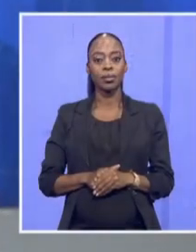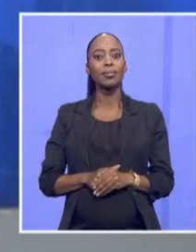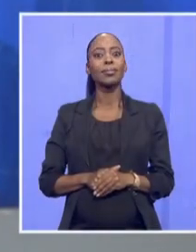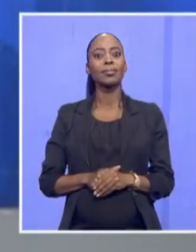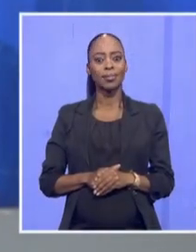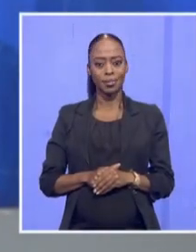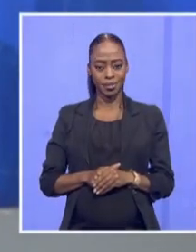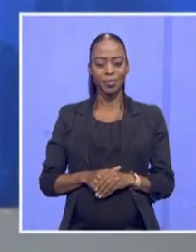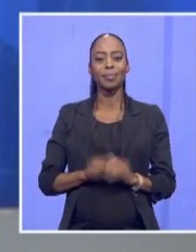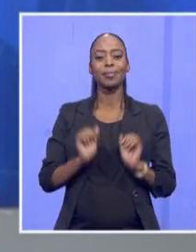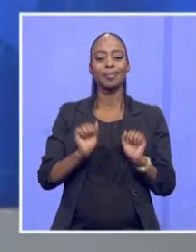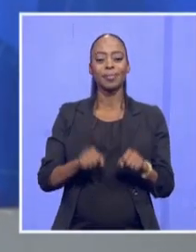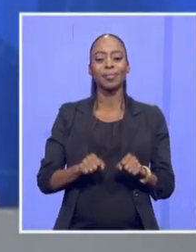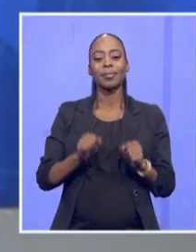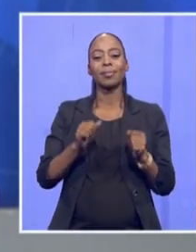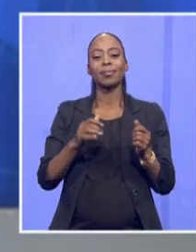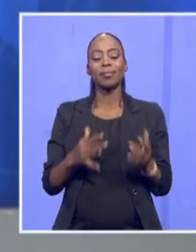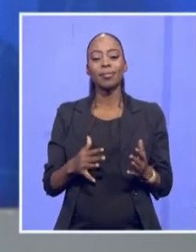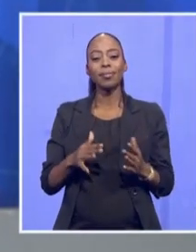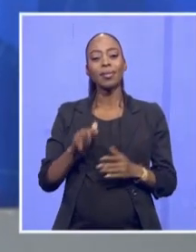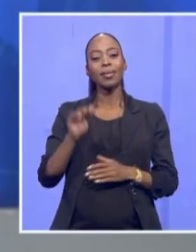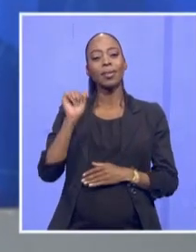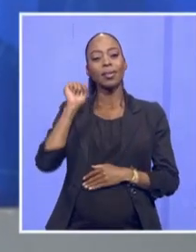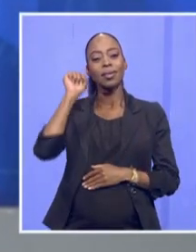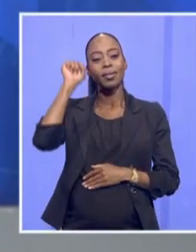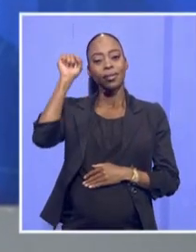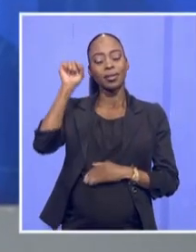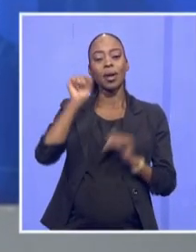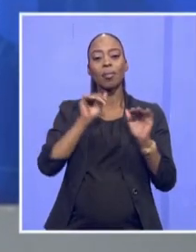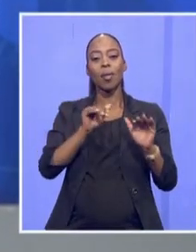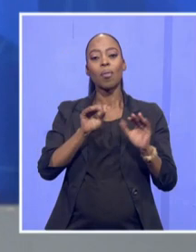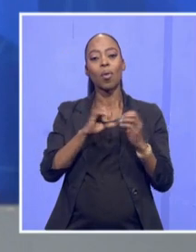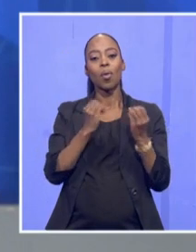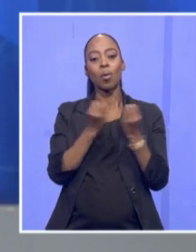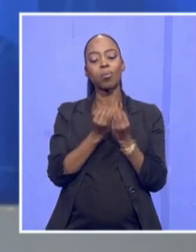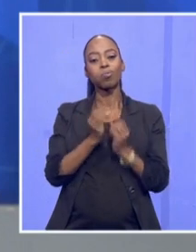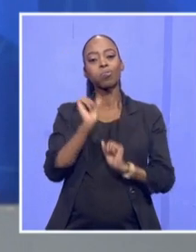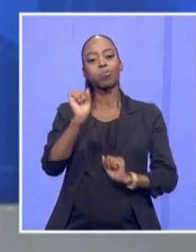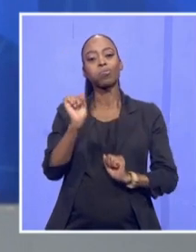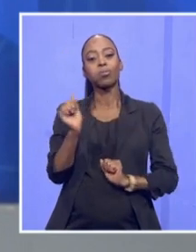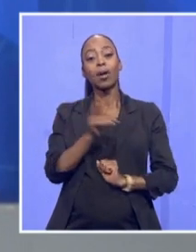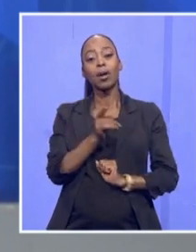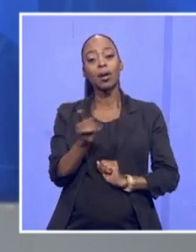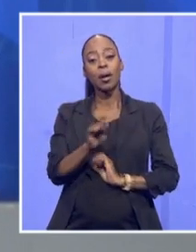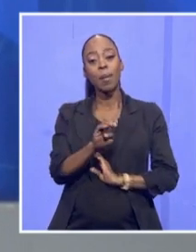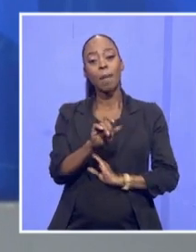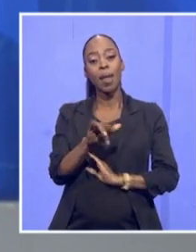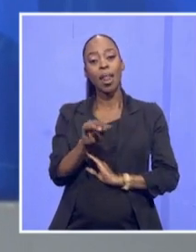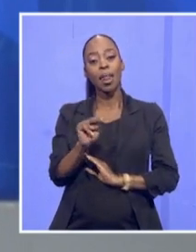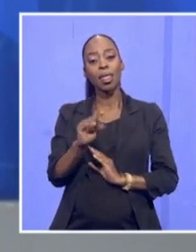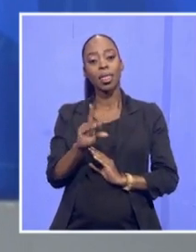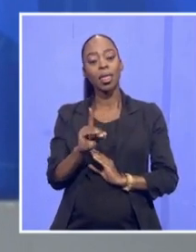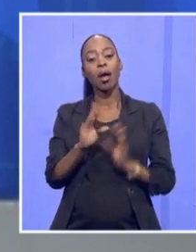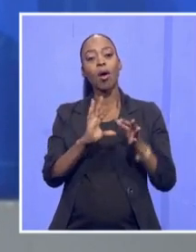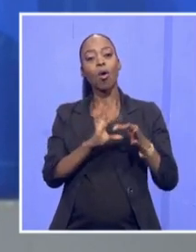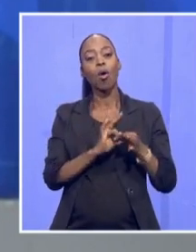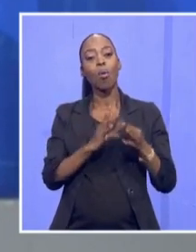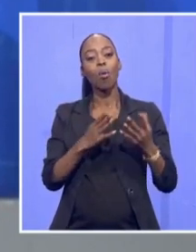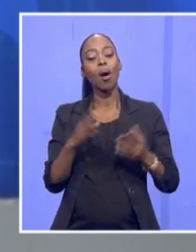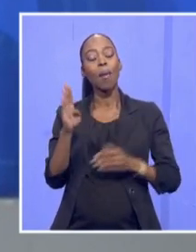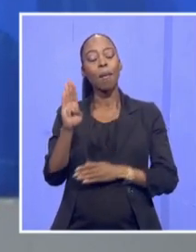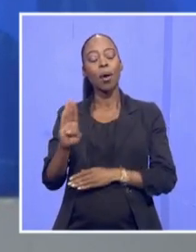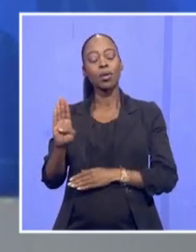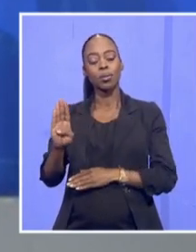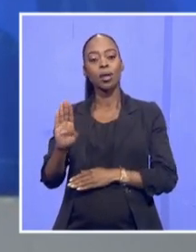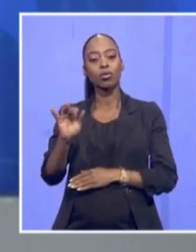And this leads at this hour. Azanian People's Organization is picketing at Belinda Magor's residence in Boksburg. Magor's